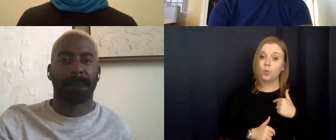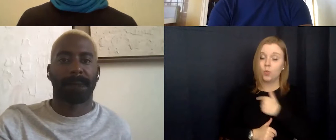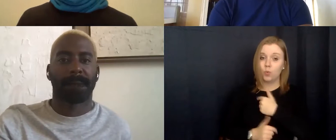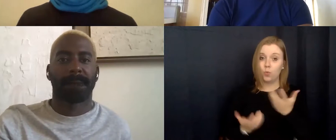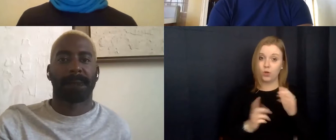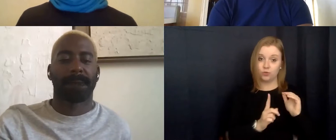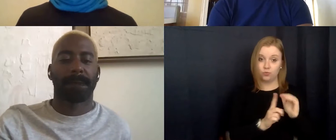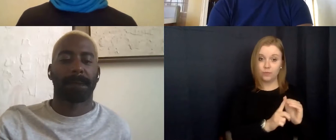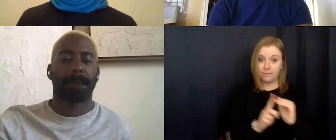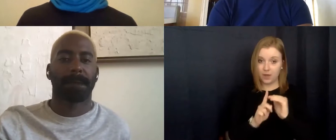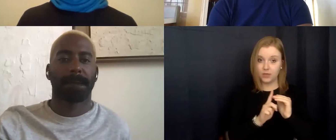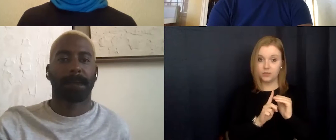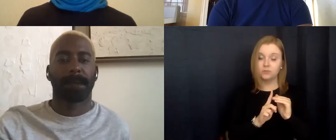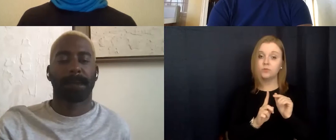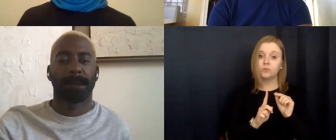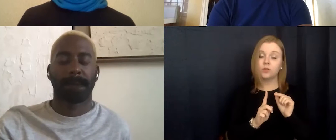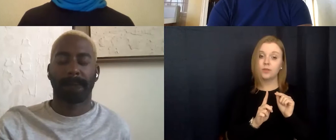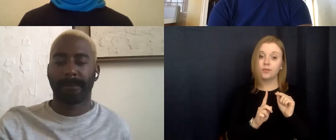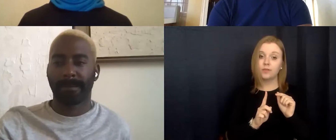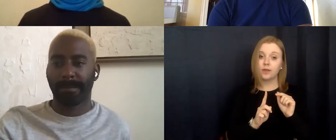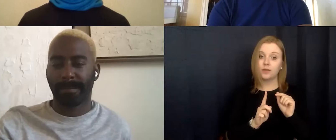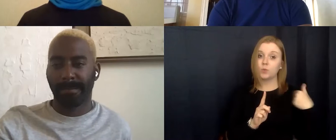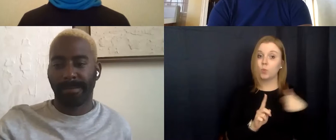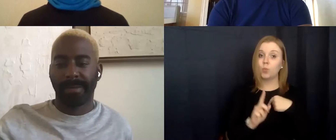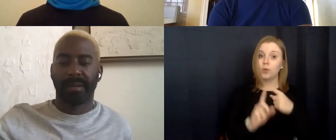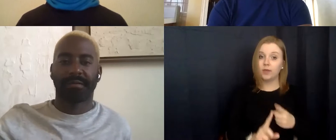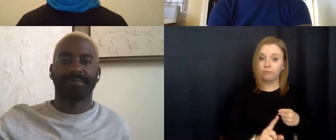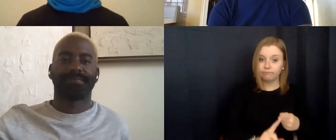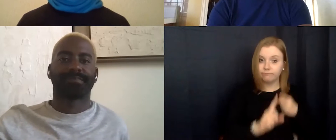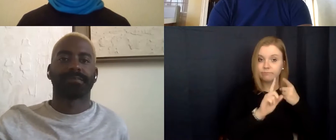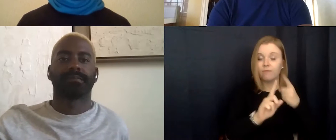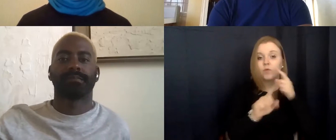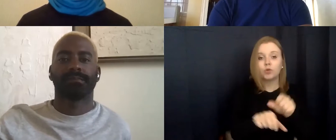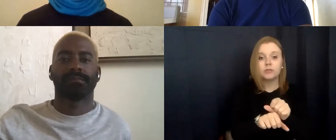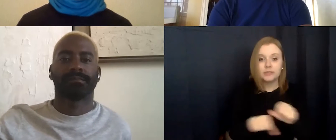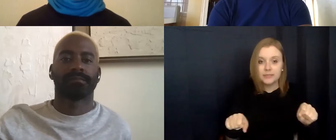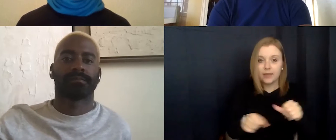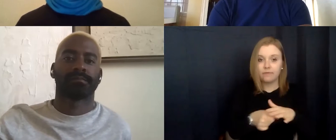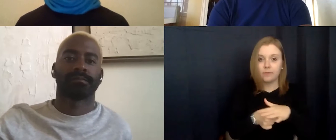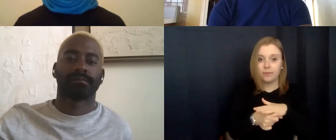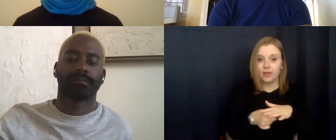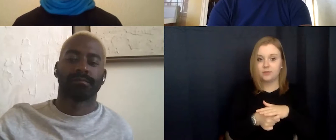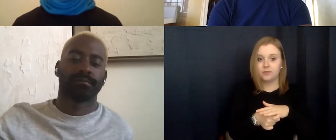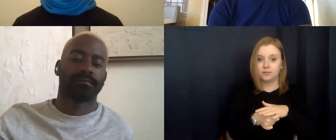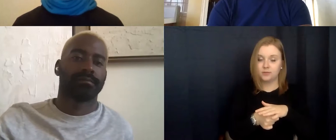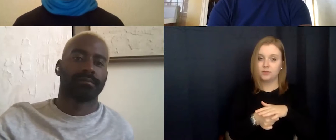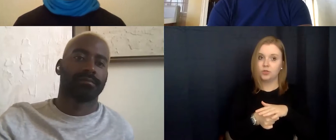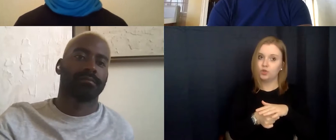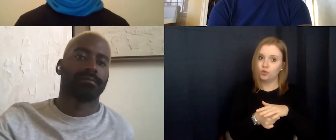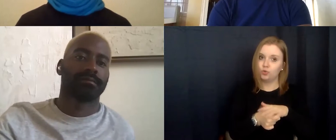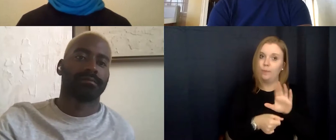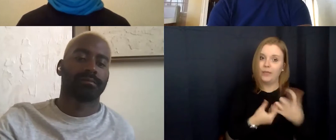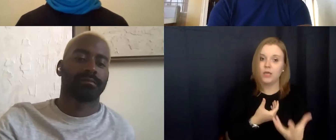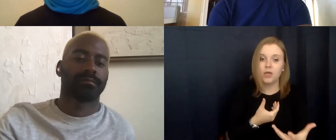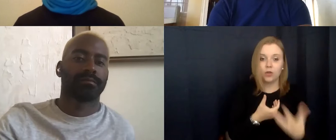remind that we aim for a safer space, that we wish this space to be inclusive for everyone